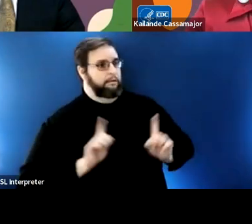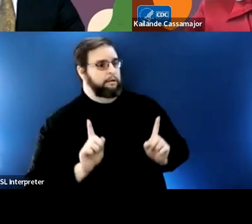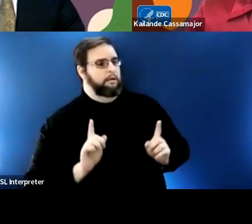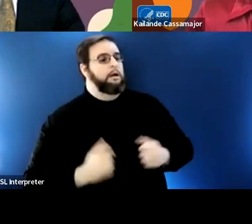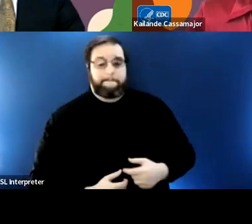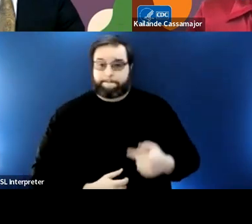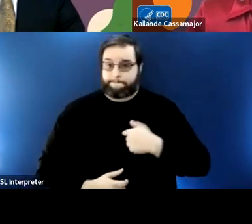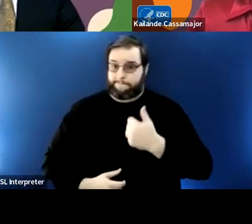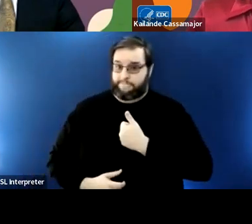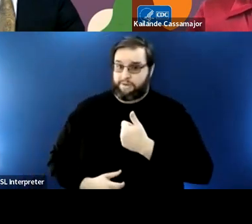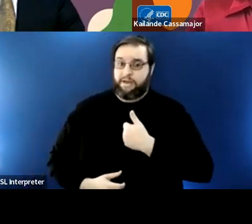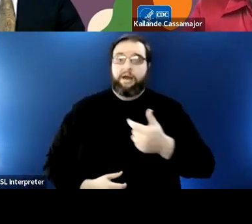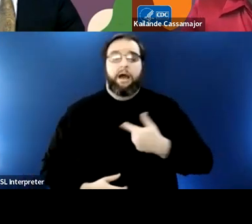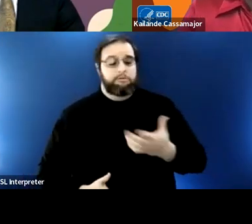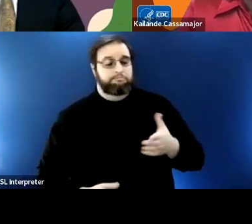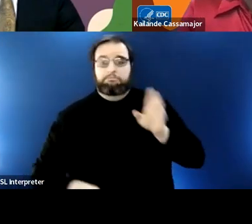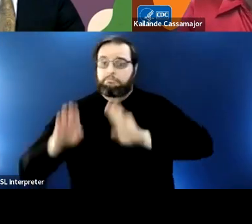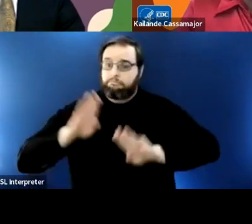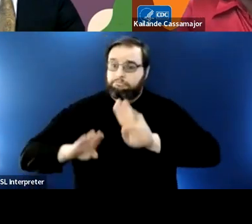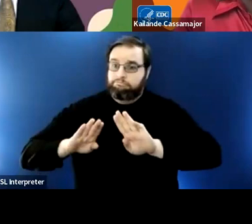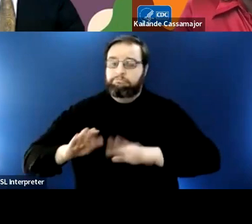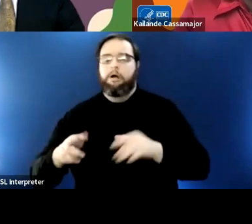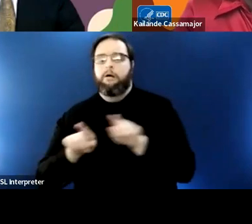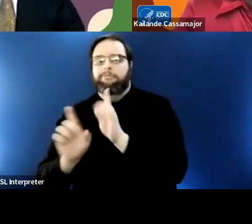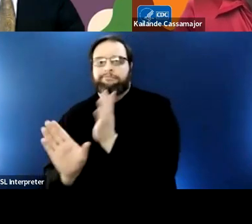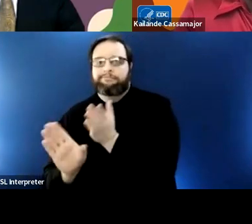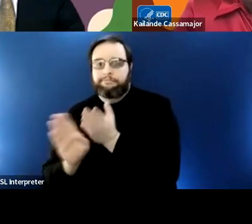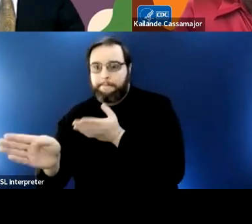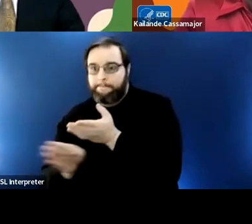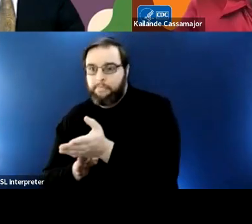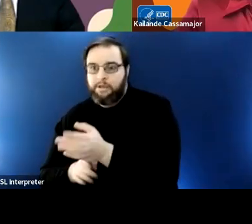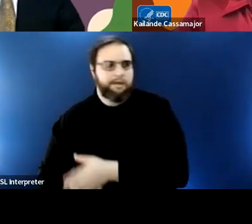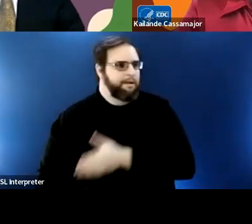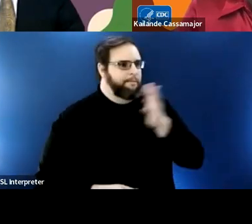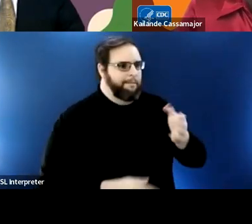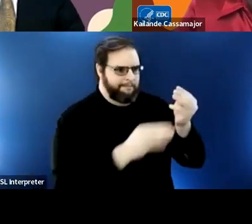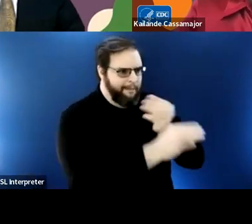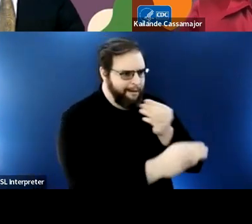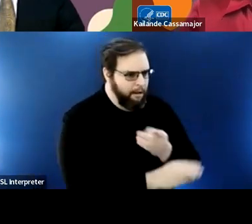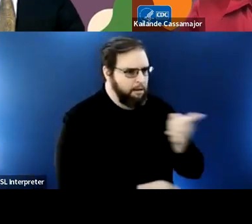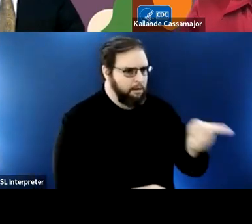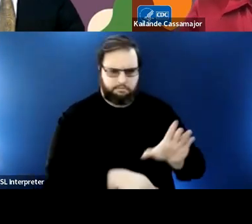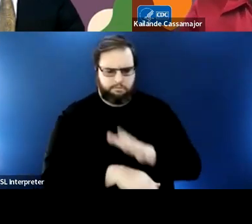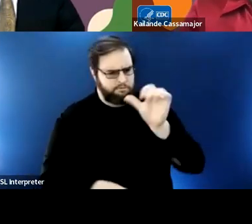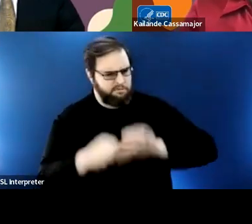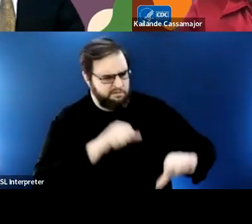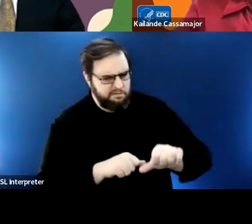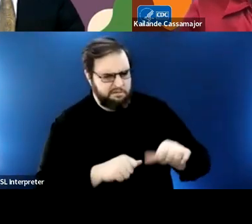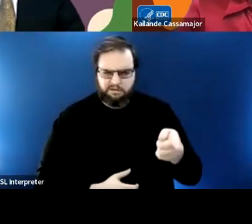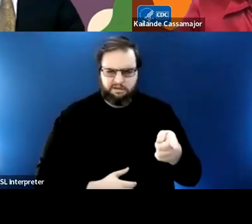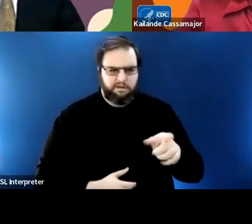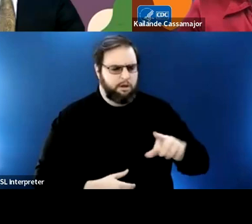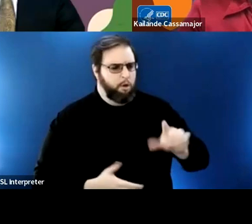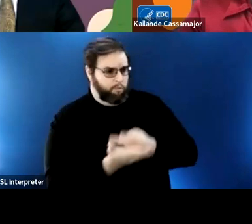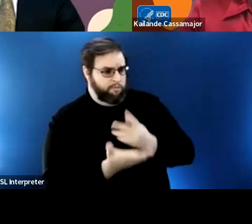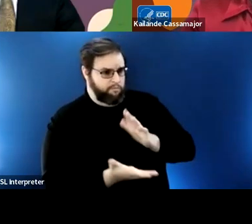that time, was a biology and psychology major, but we also had someone who's a mathematician majoring in math, someone in computer science, and a student in grad